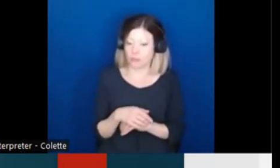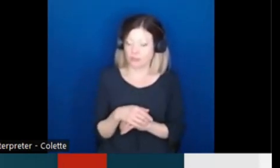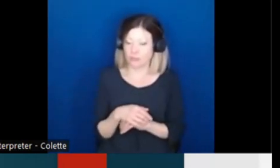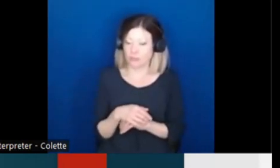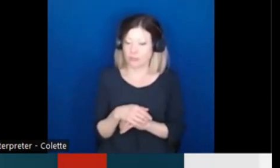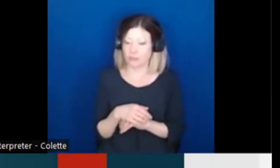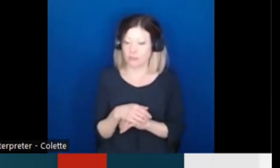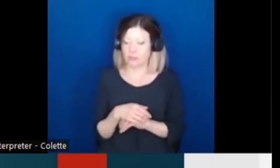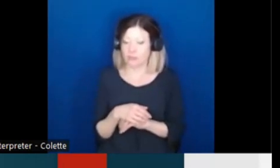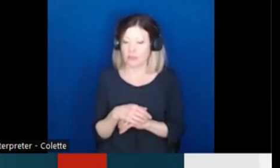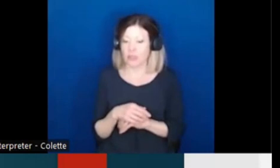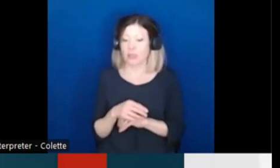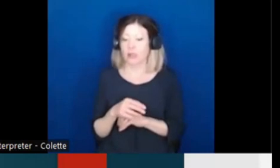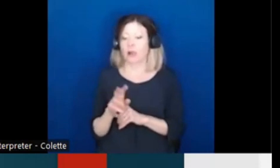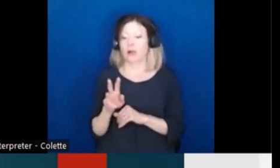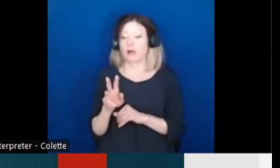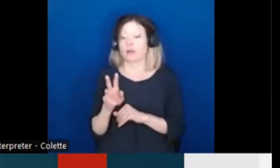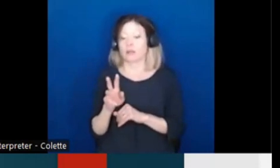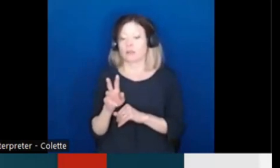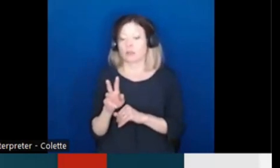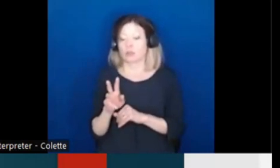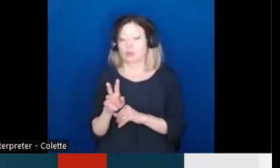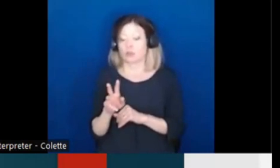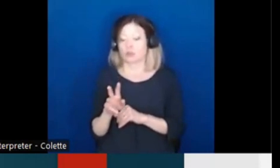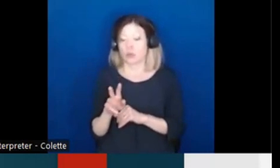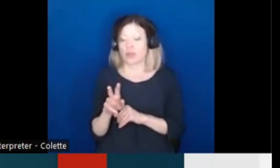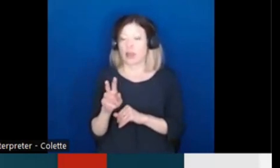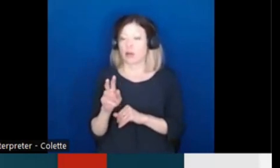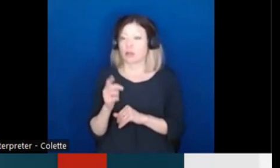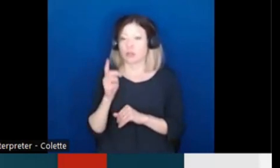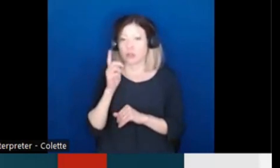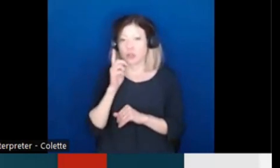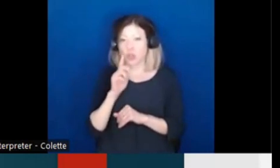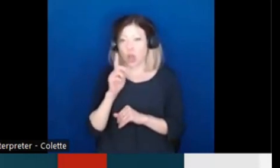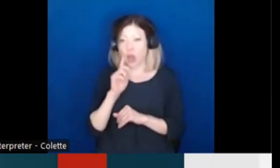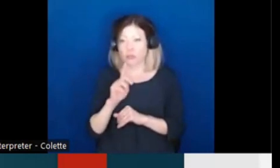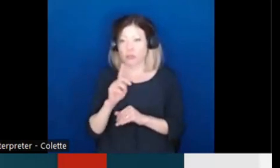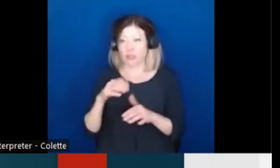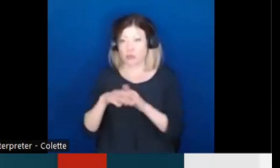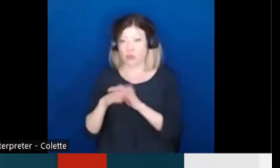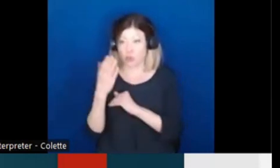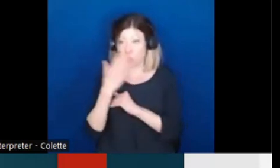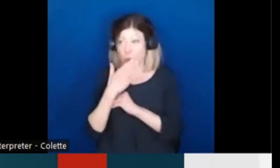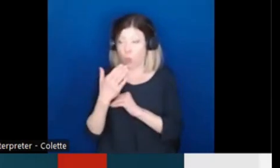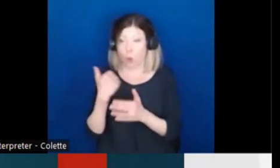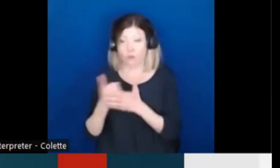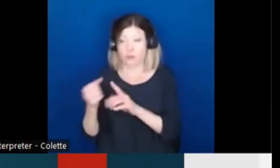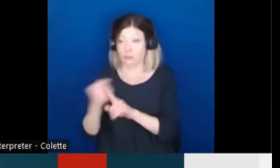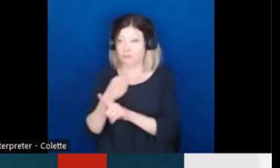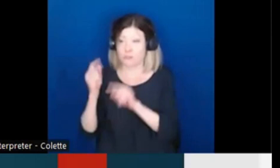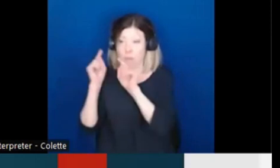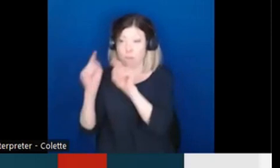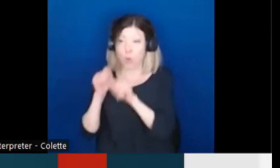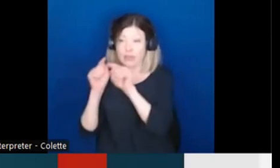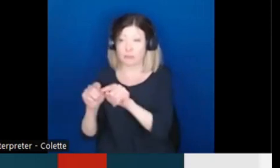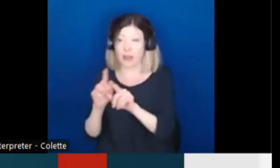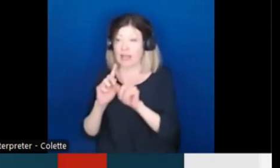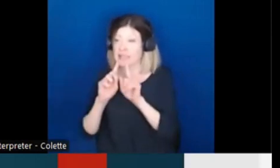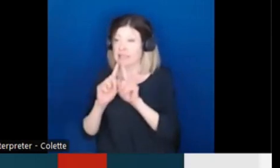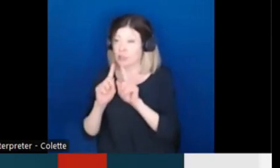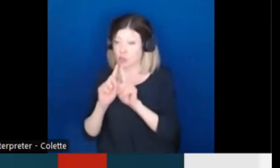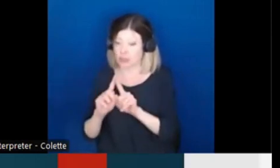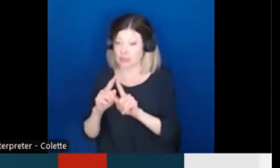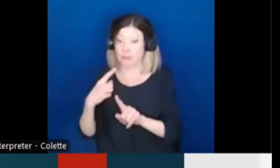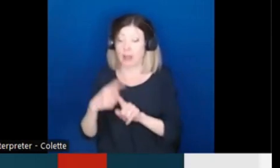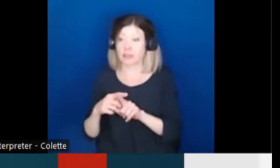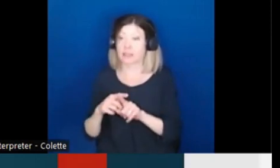by a teacher in particular. Both get consumption, both die. In fact, Charlotte's two eldest sisters,